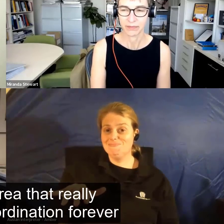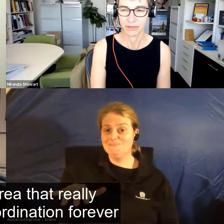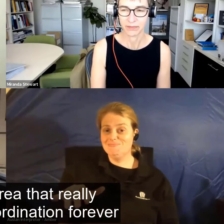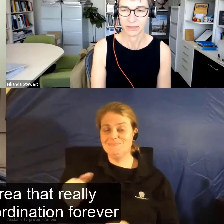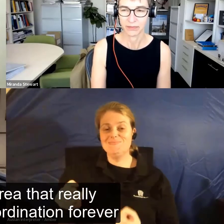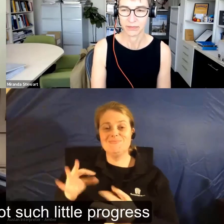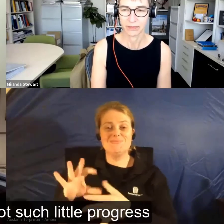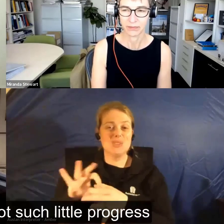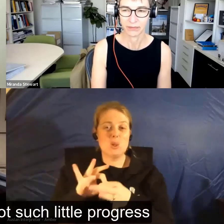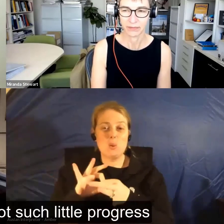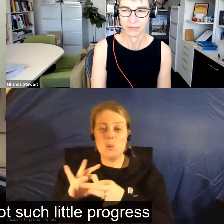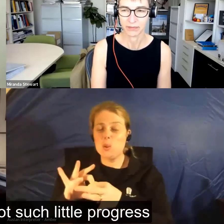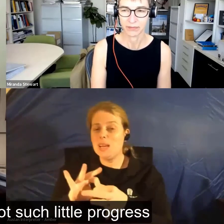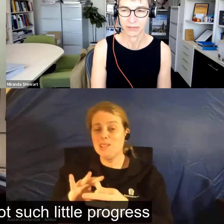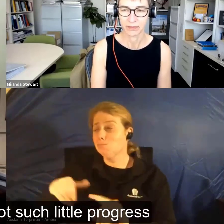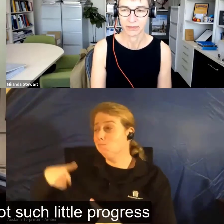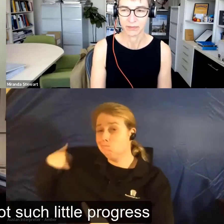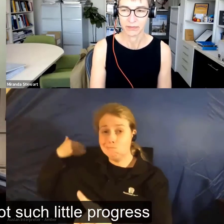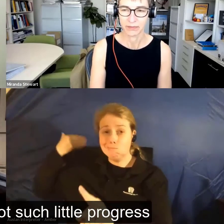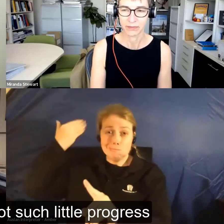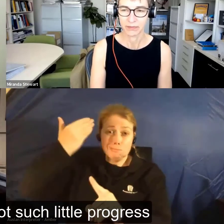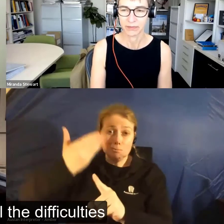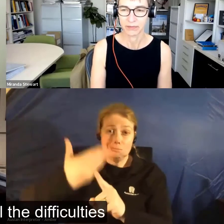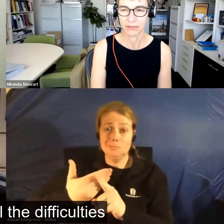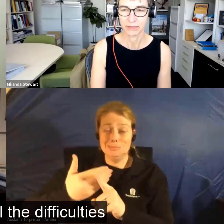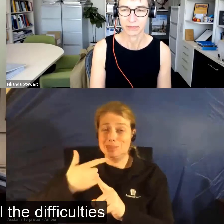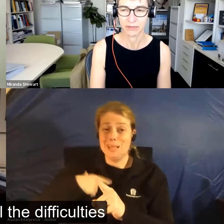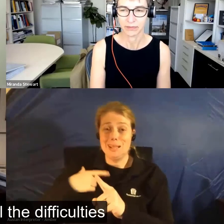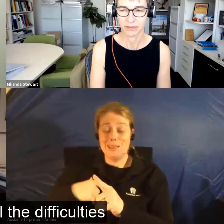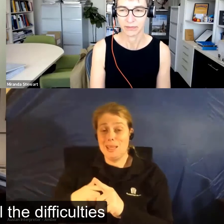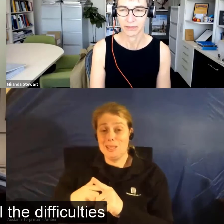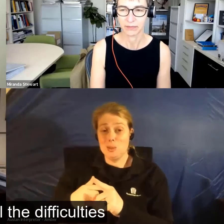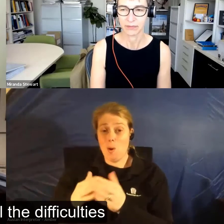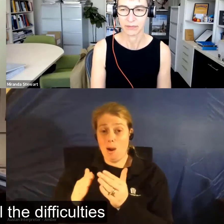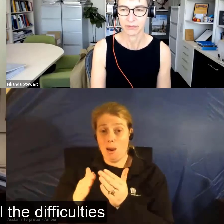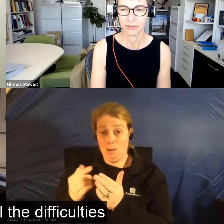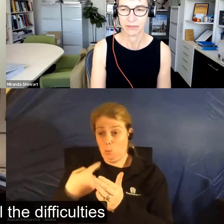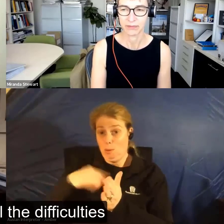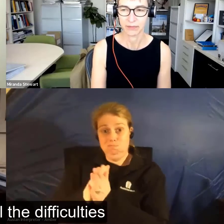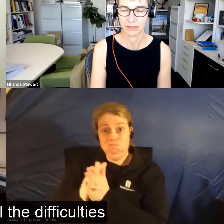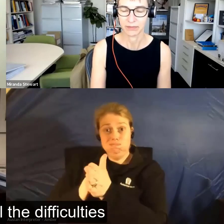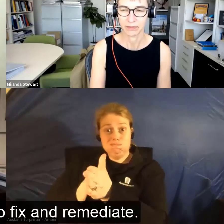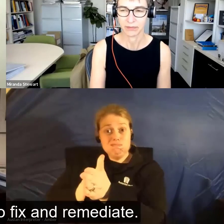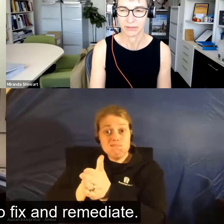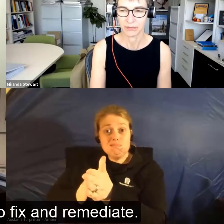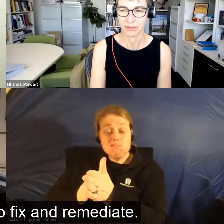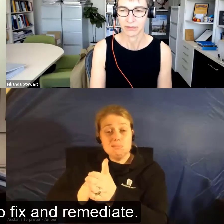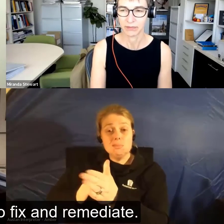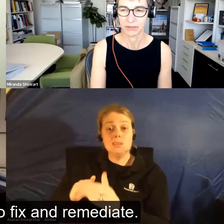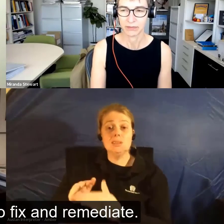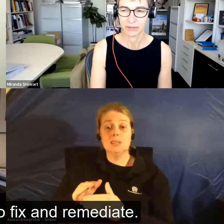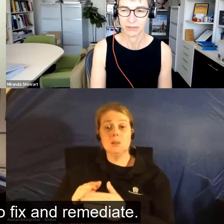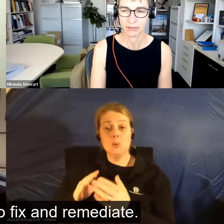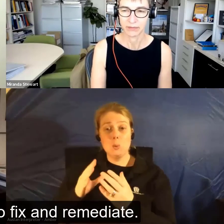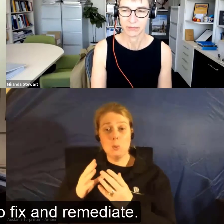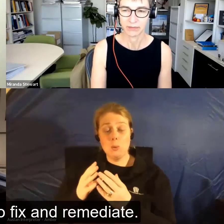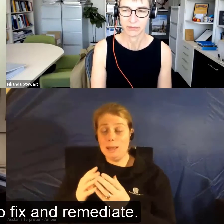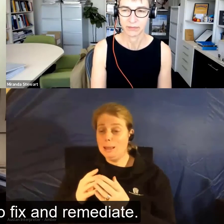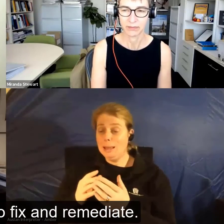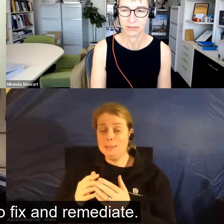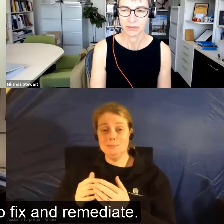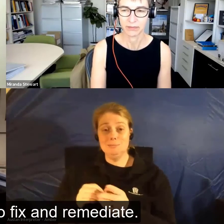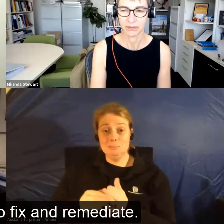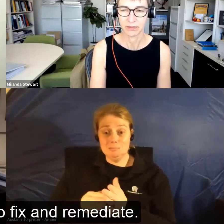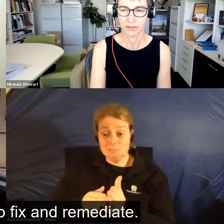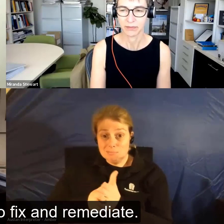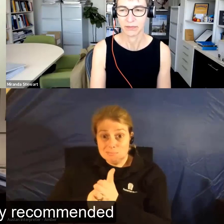coordination forever, and hence we've got such little progress in terms of all the difficulties that we're trying to fix